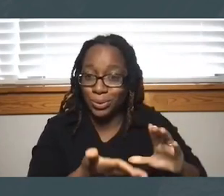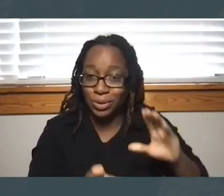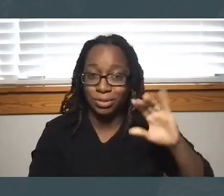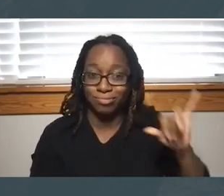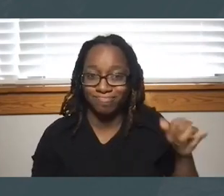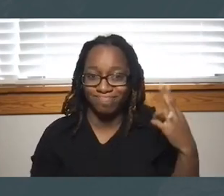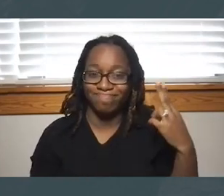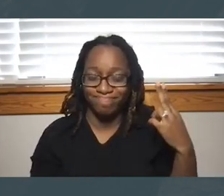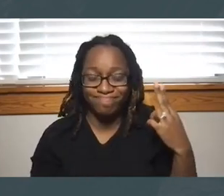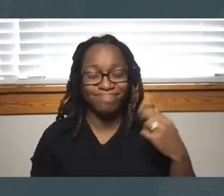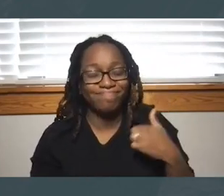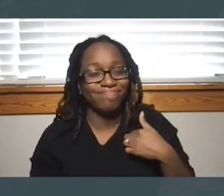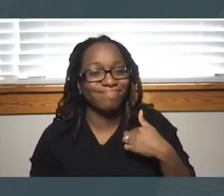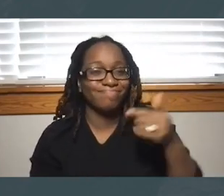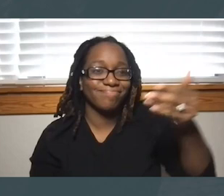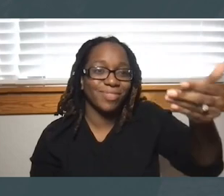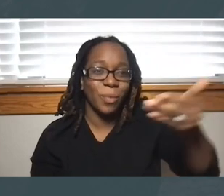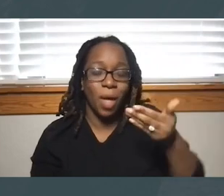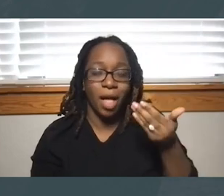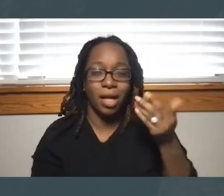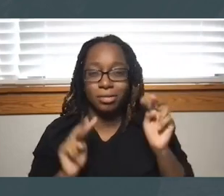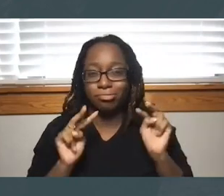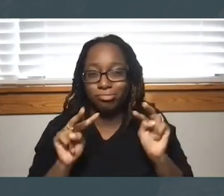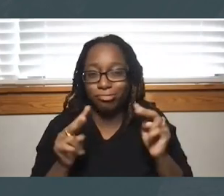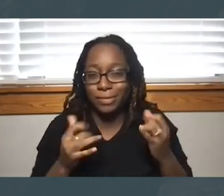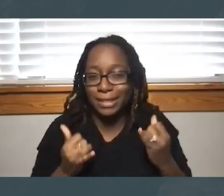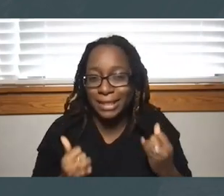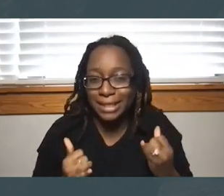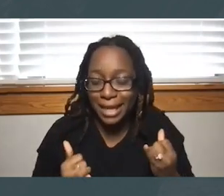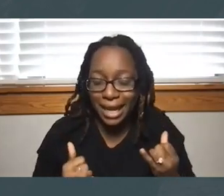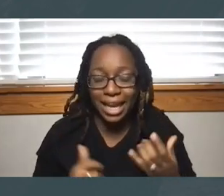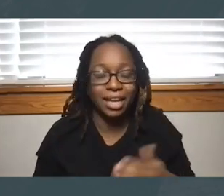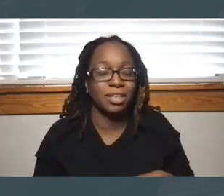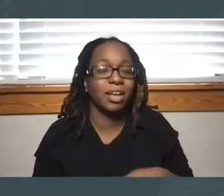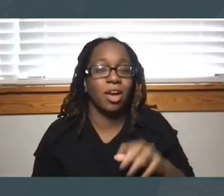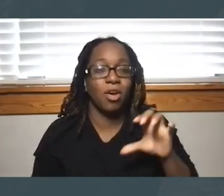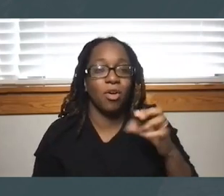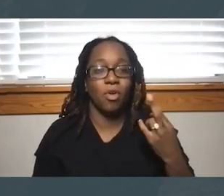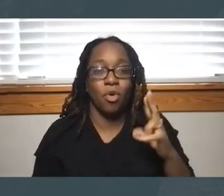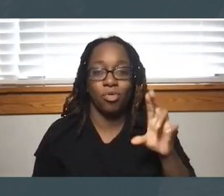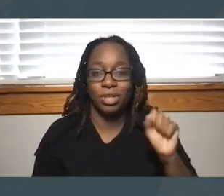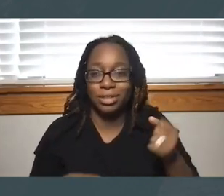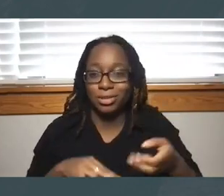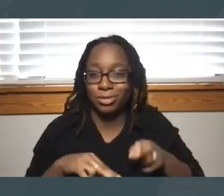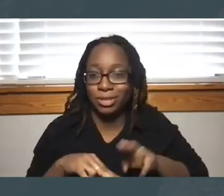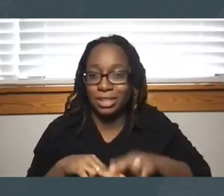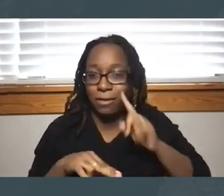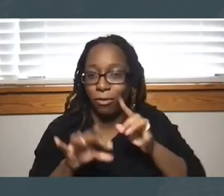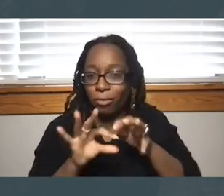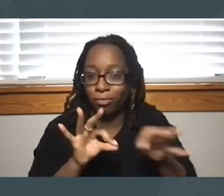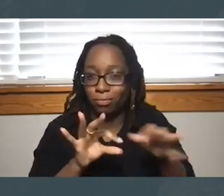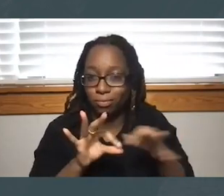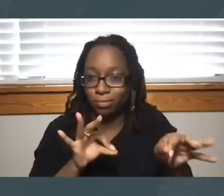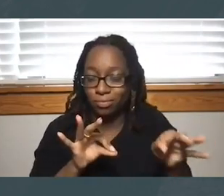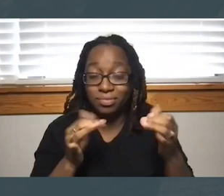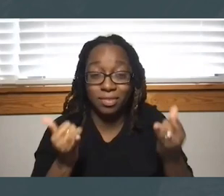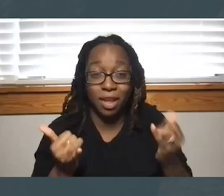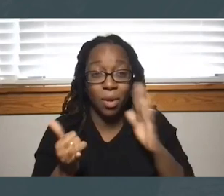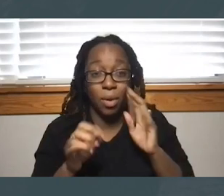to tonight's event, The Chorus Increases, Hartman in Translation. I'm here to introduce our panelists.